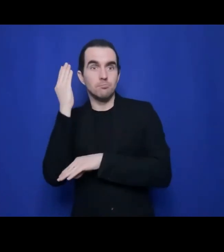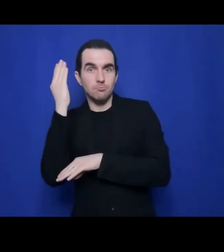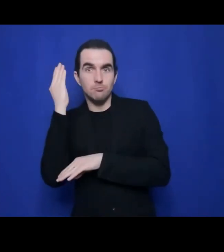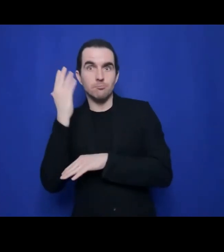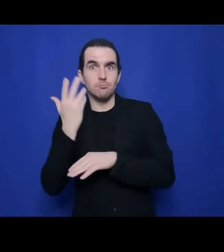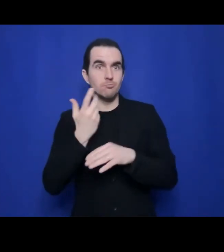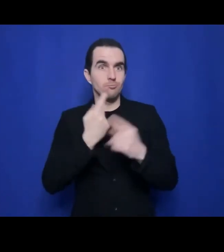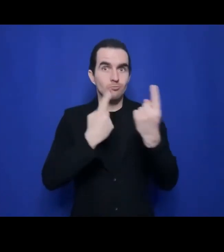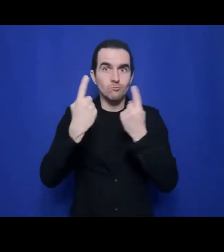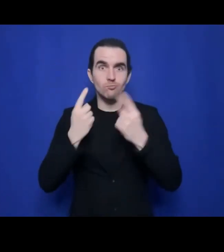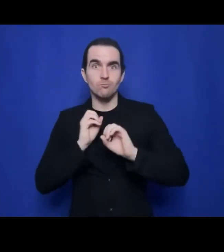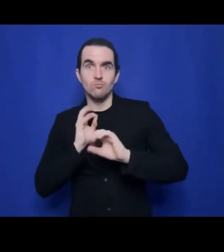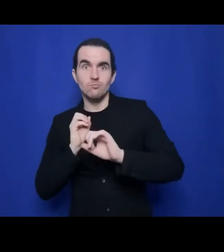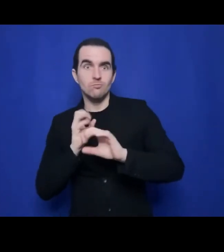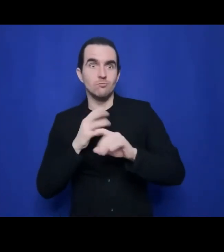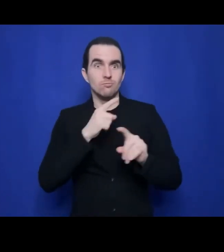the importance